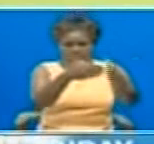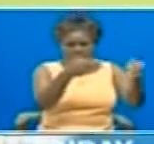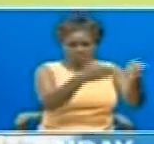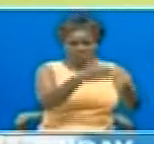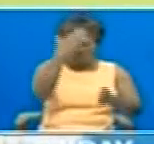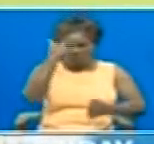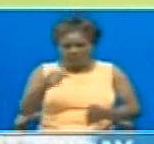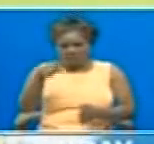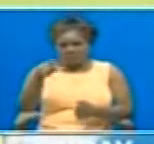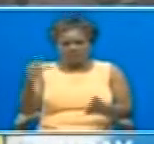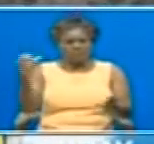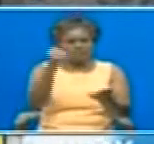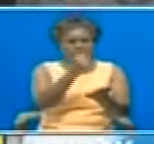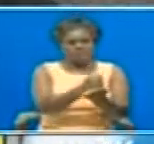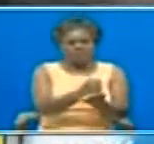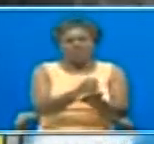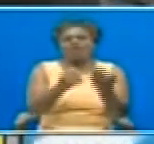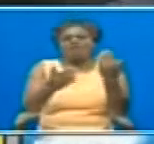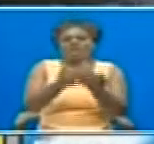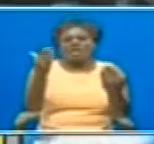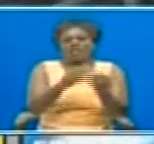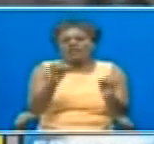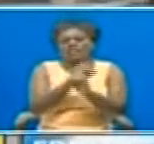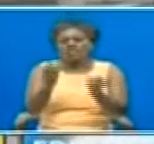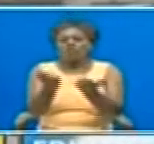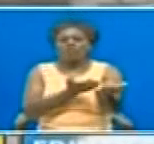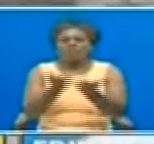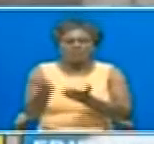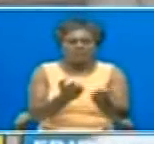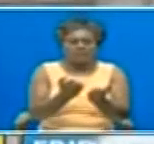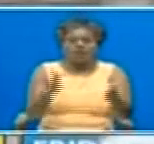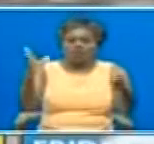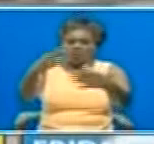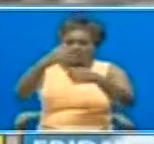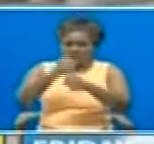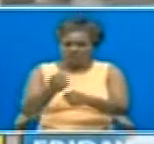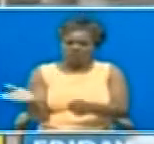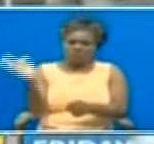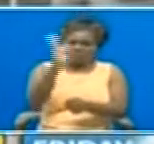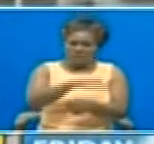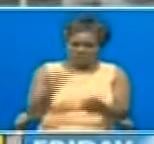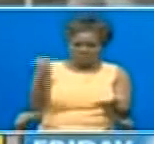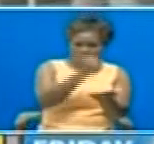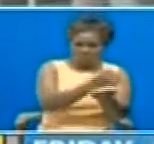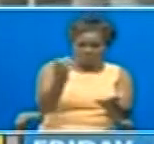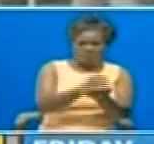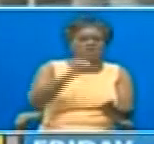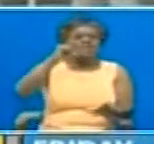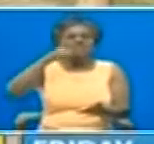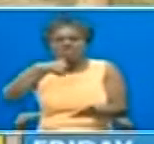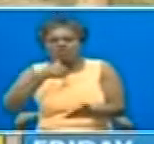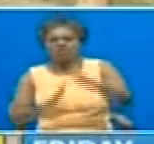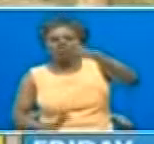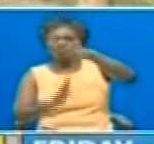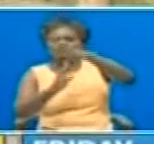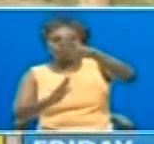of allegedly placing the company in unfavorable trading arrangements. The company is banking on recruiting a fresh team of top managers